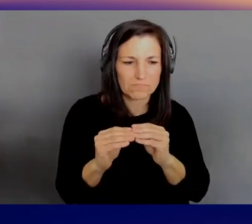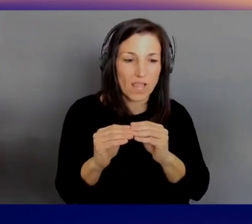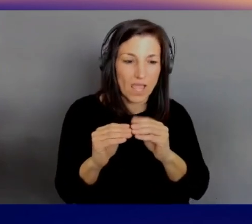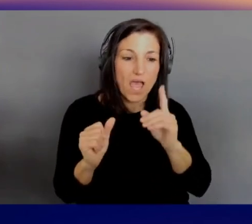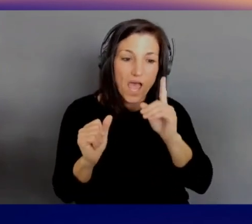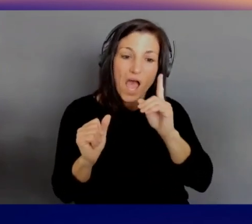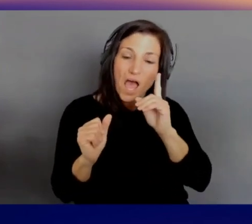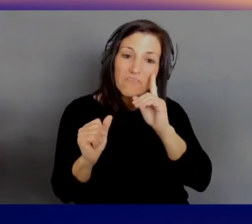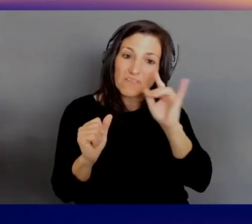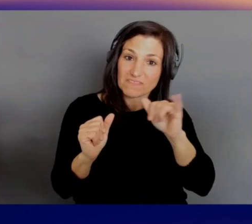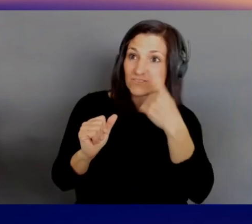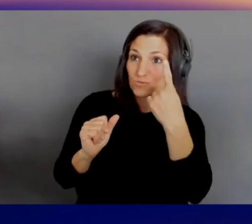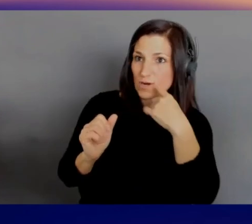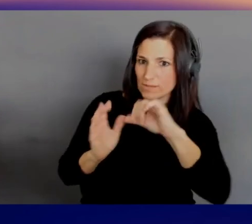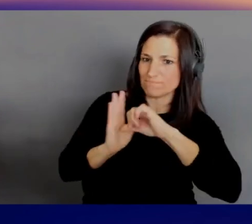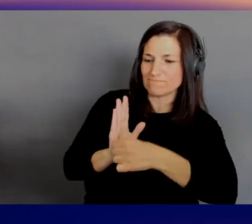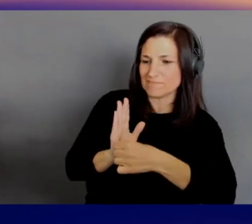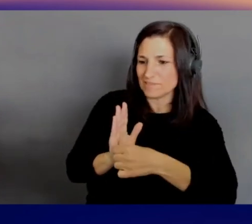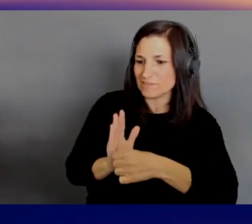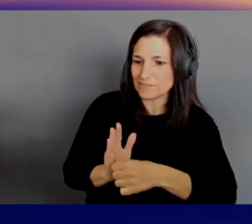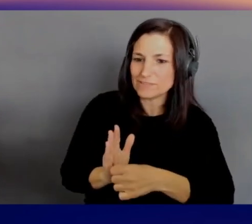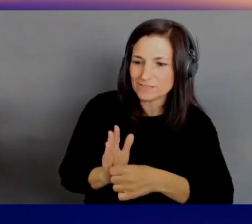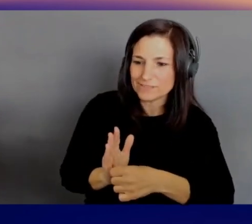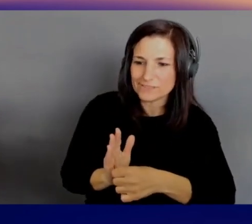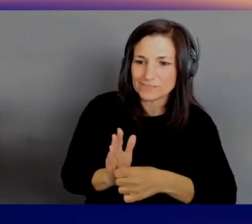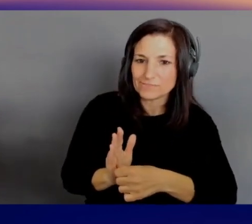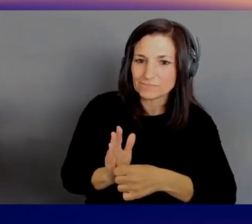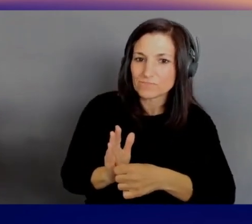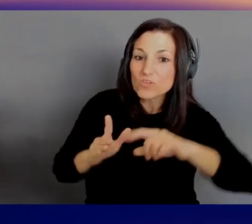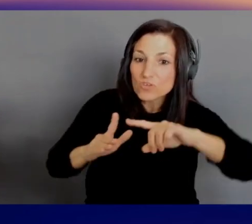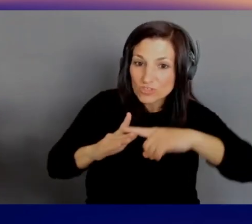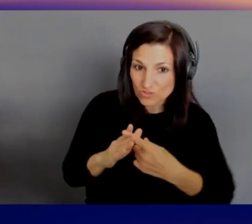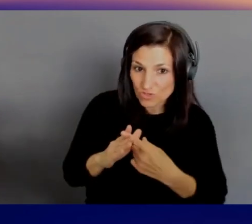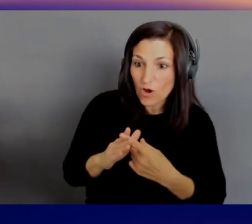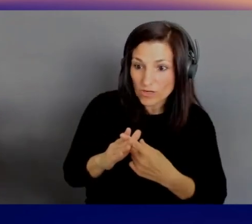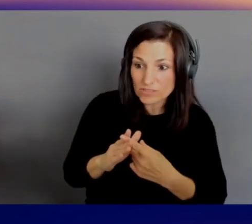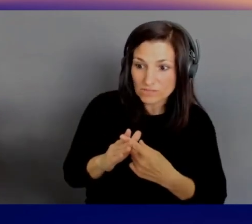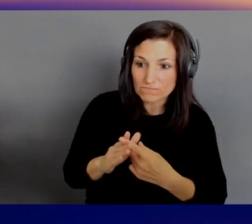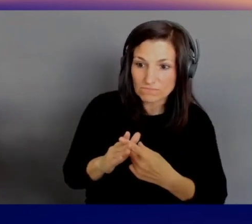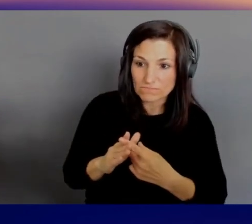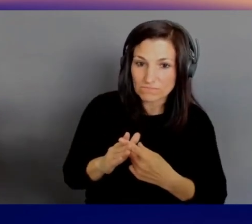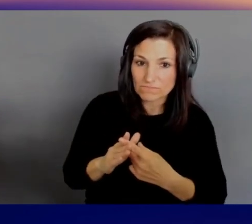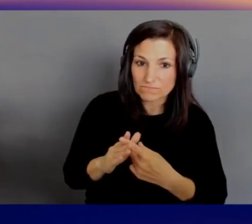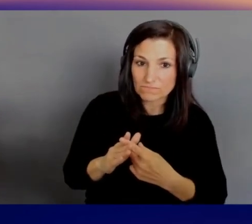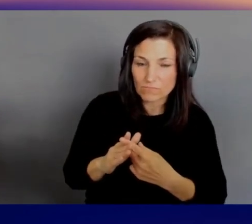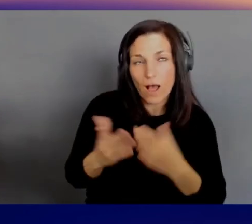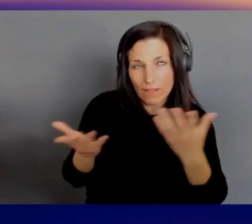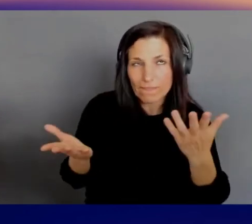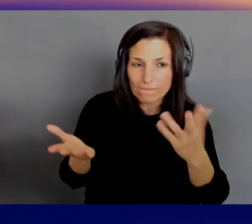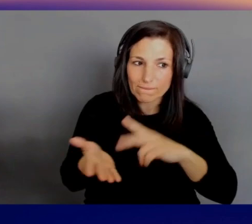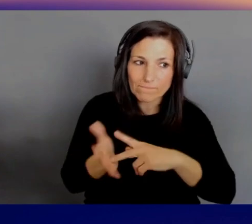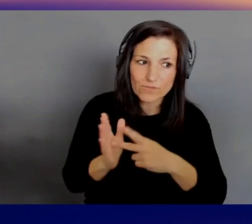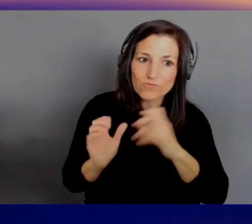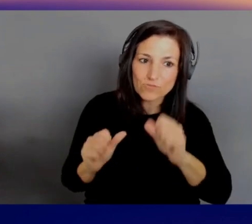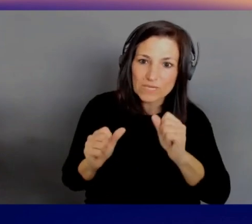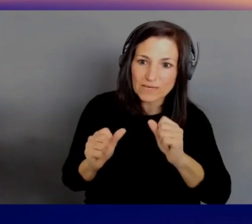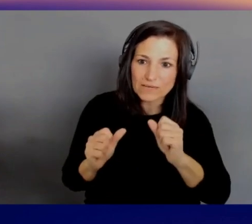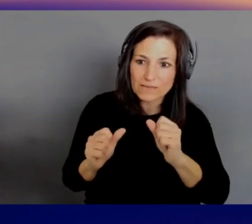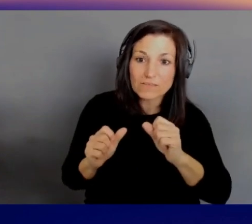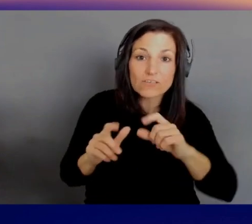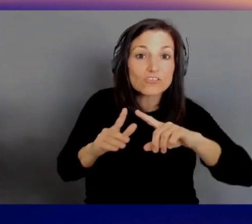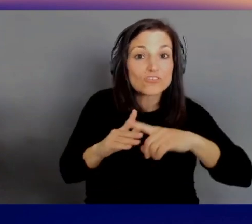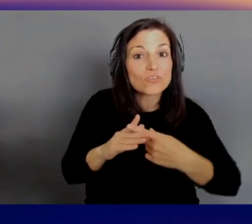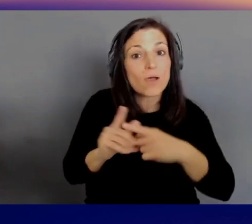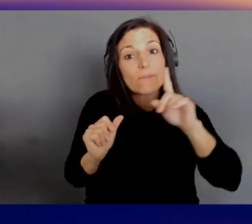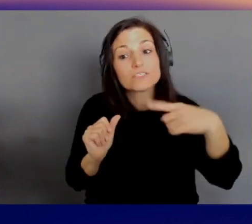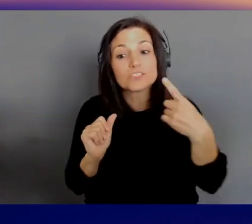Is Yes. that you can actually start getting, or get started, right, with just exploring what can I